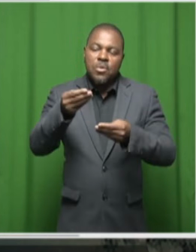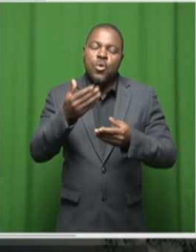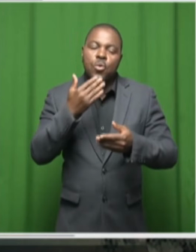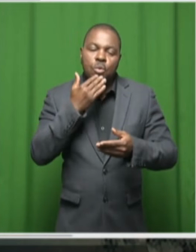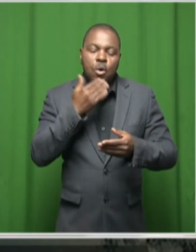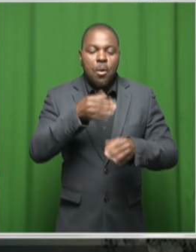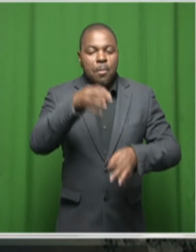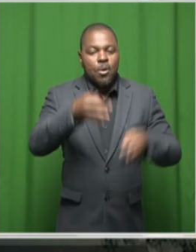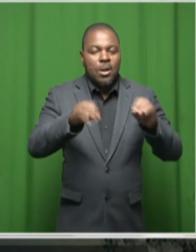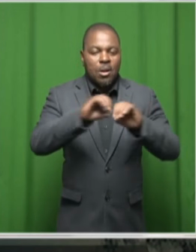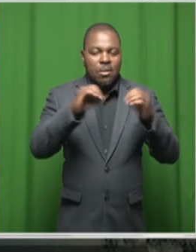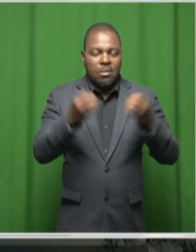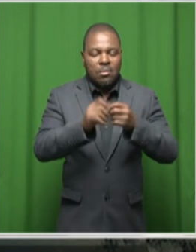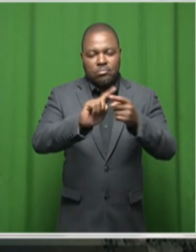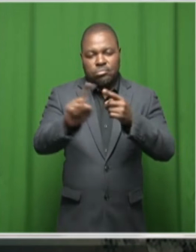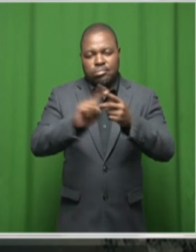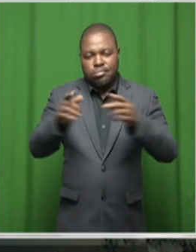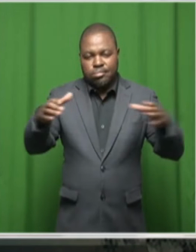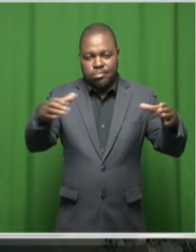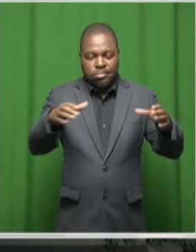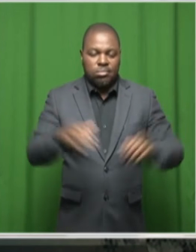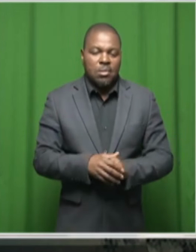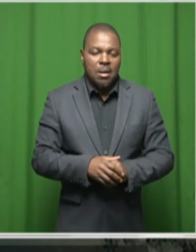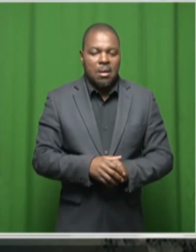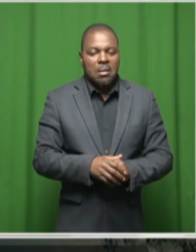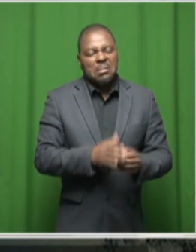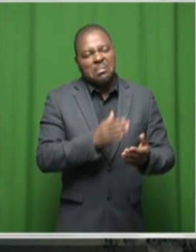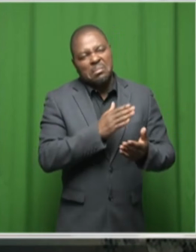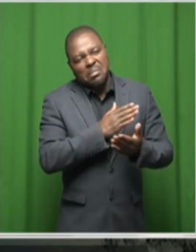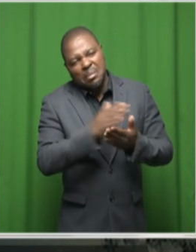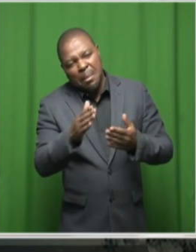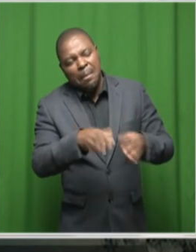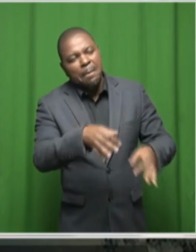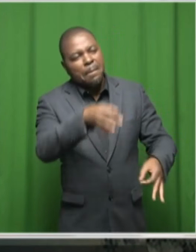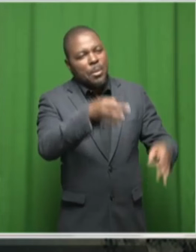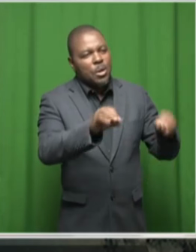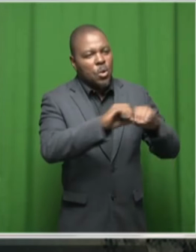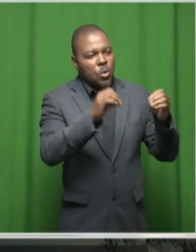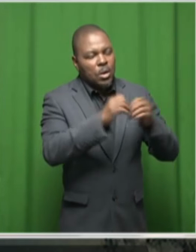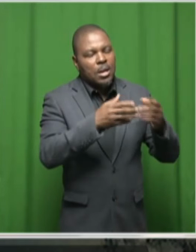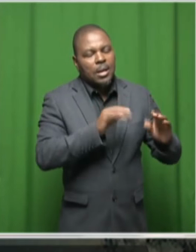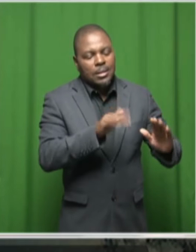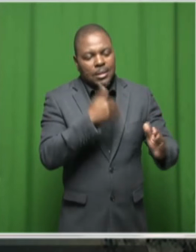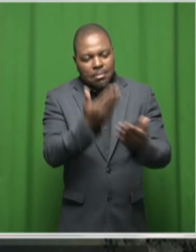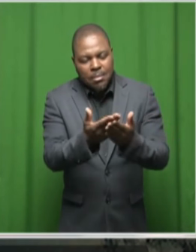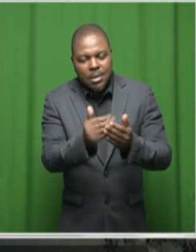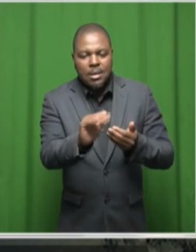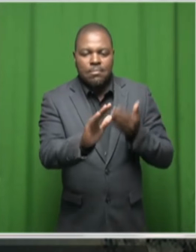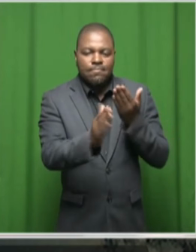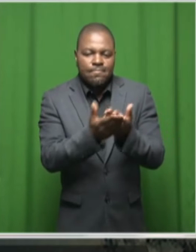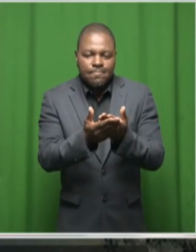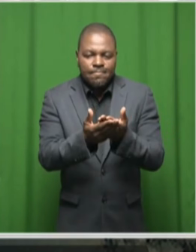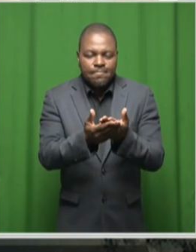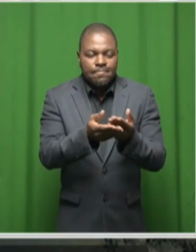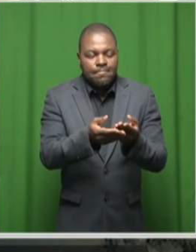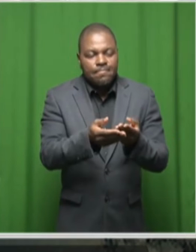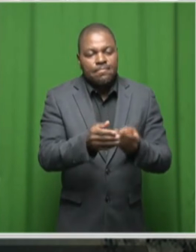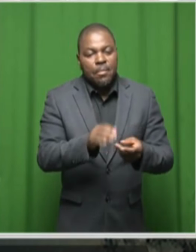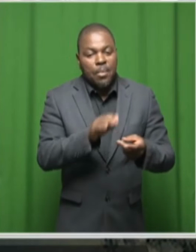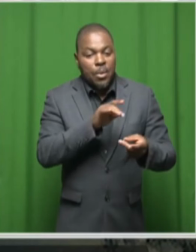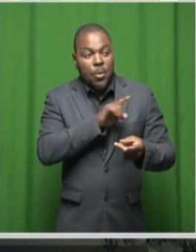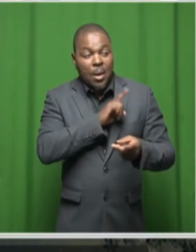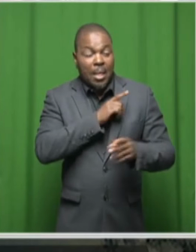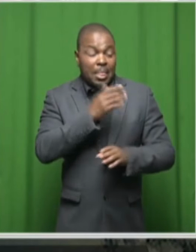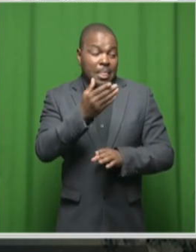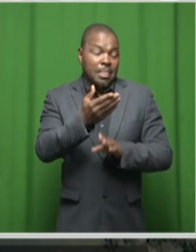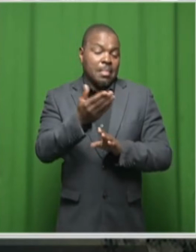parties. Now, various political parties made various submissions. And at the time, because of course you're dealing with a